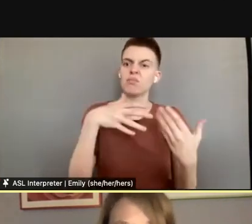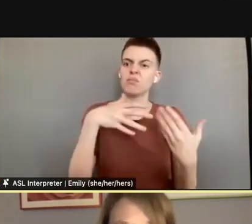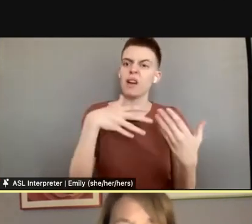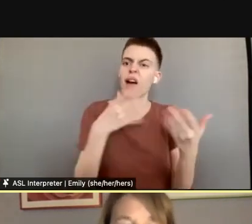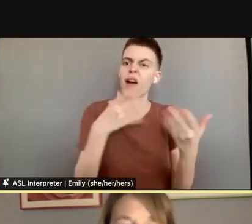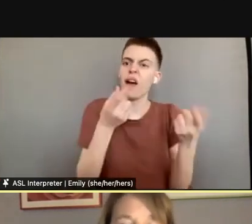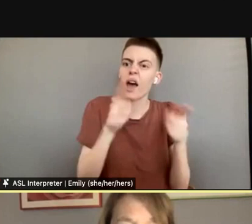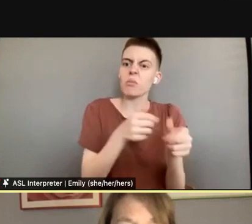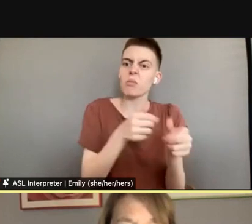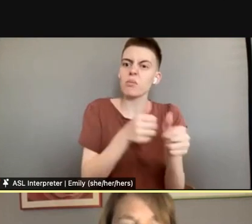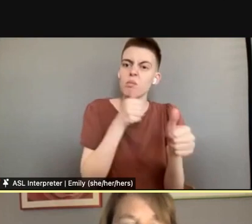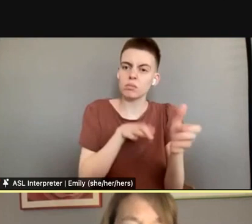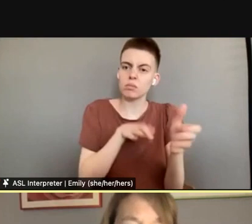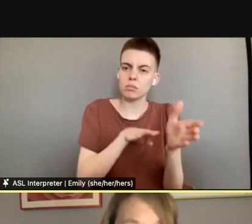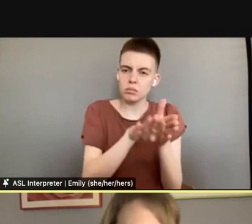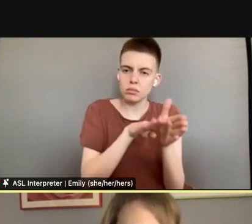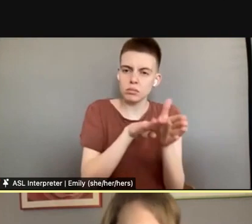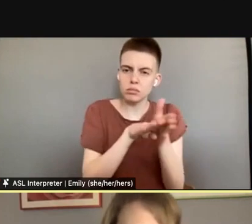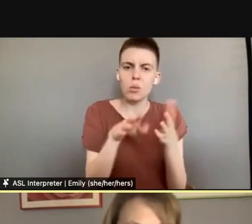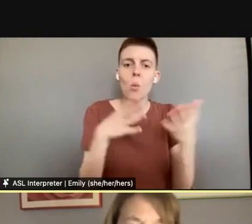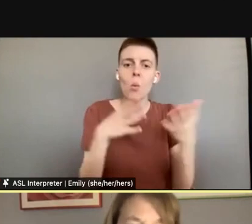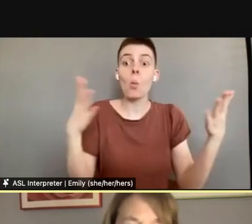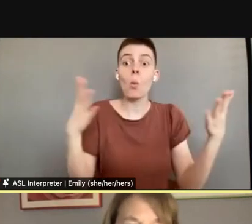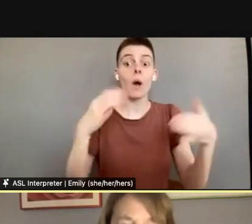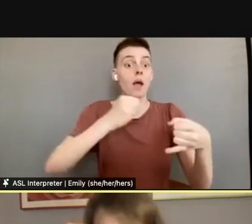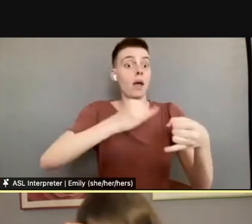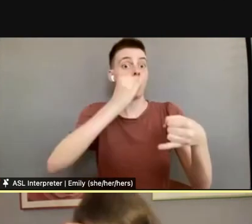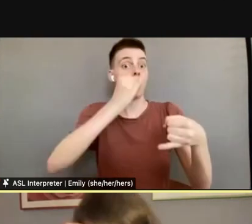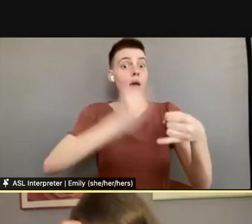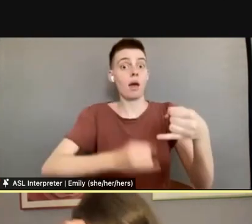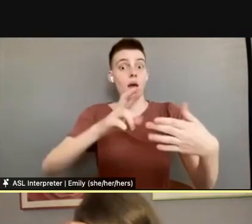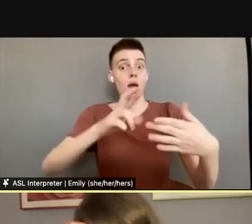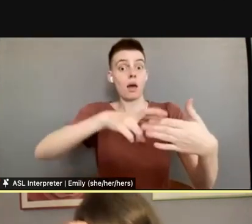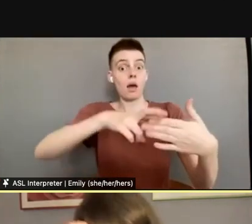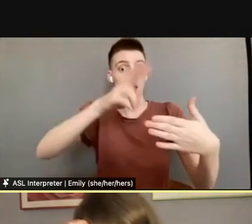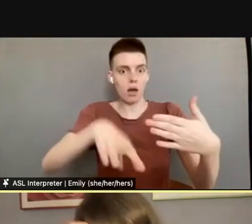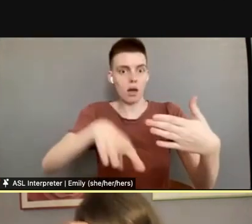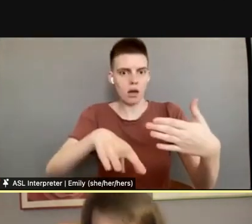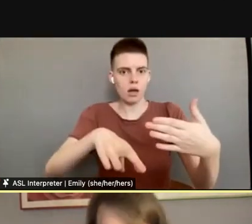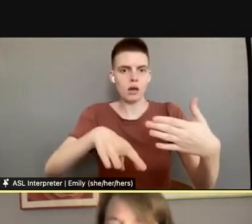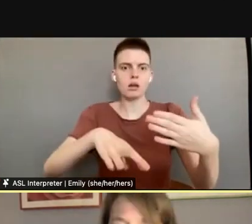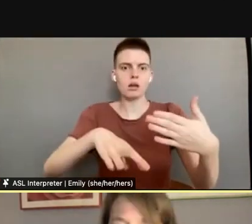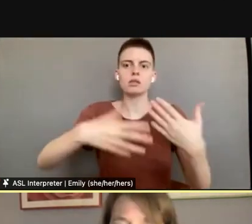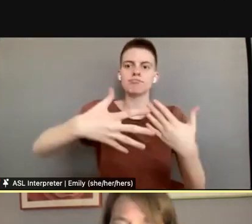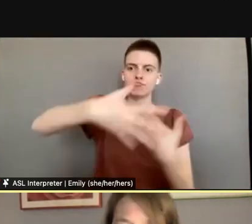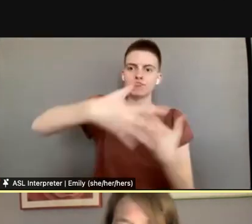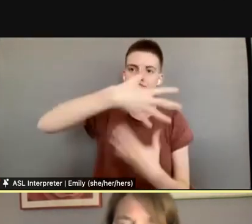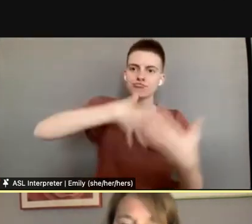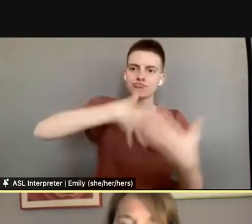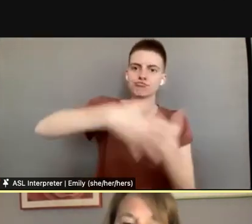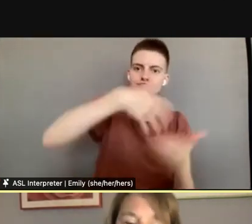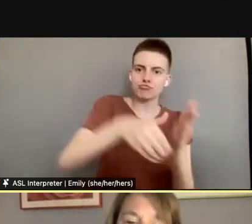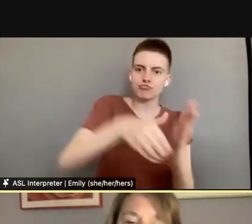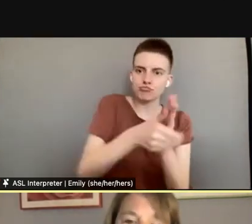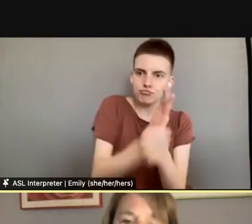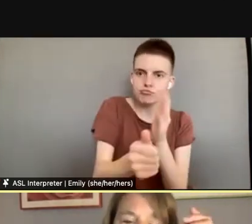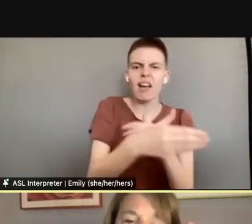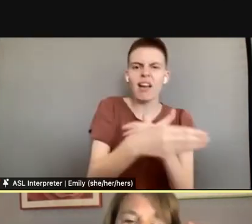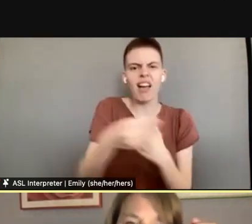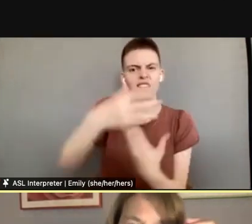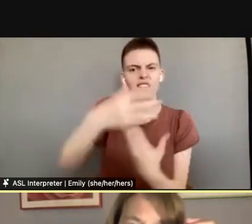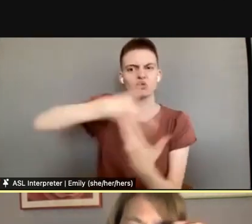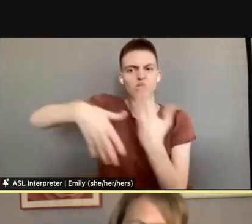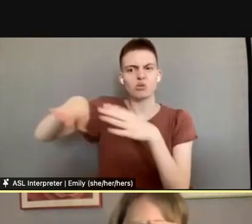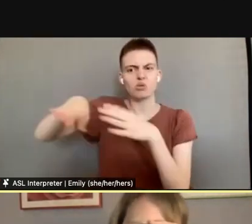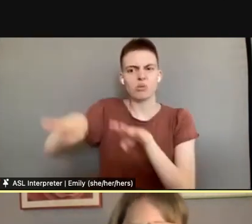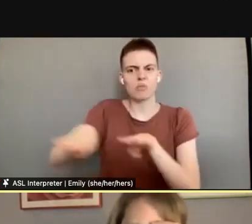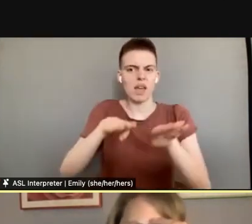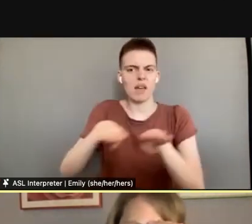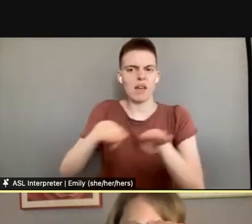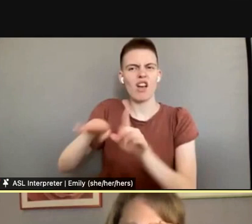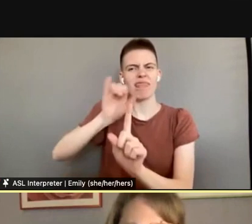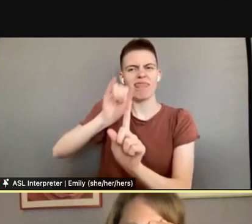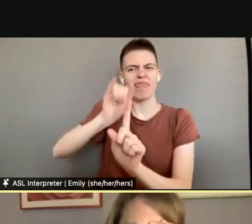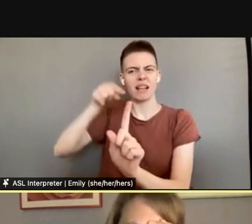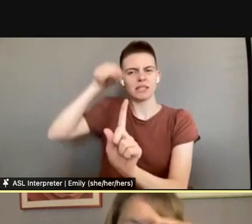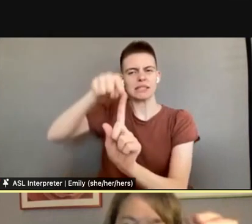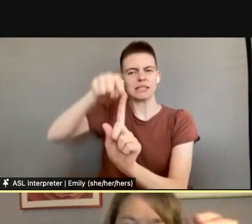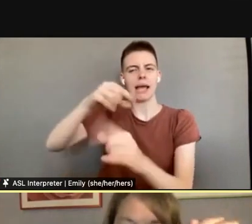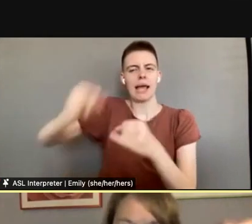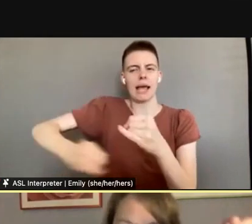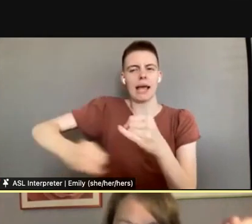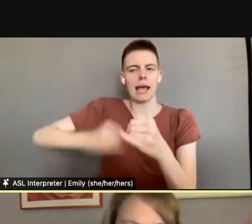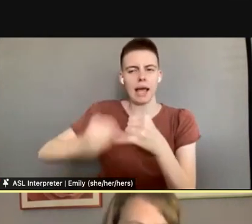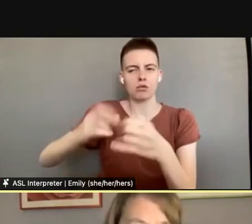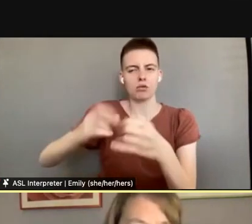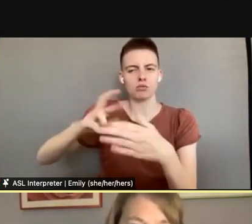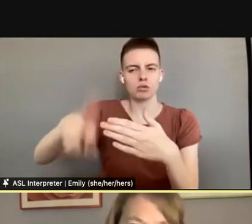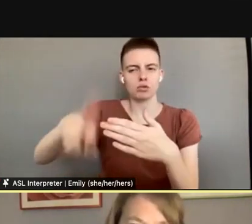and cognition are the end product of socialization and social behavior. As we go through this, I want you to hold in your mind, you're going to